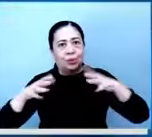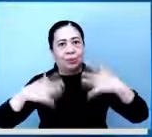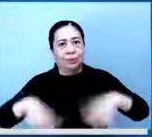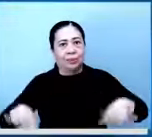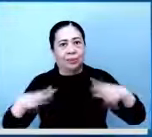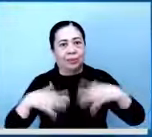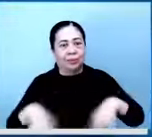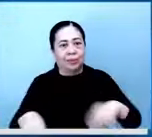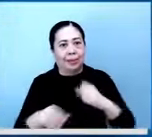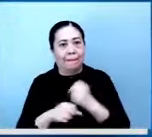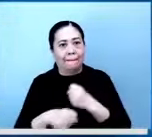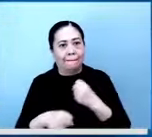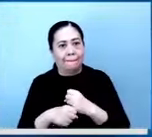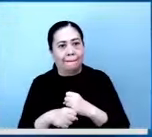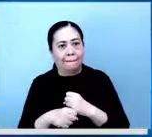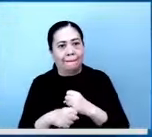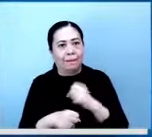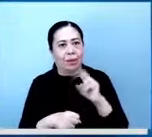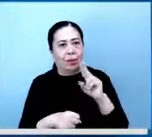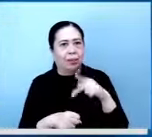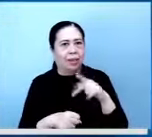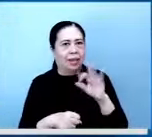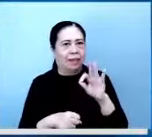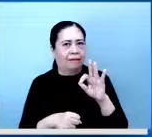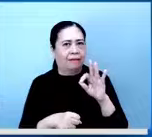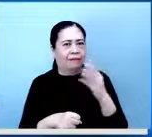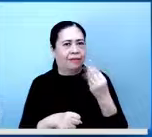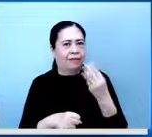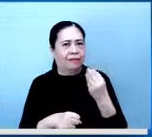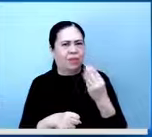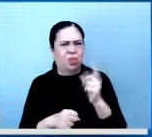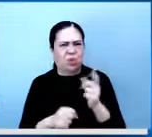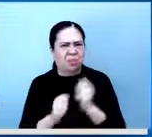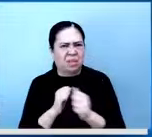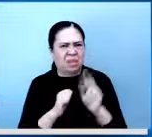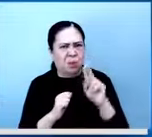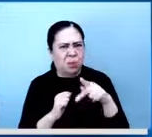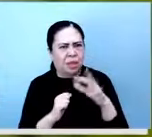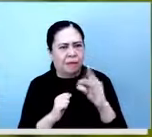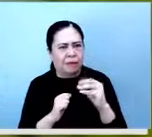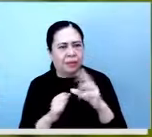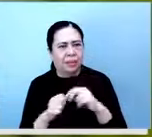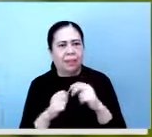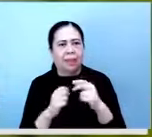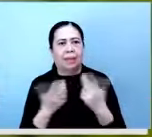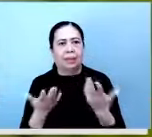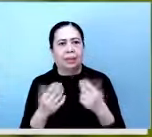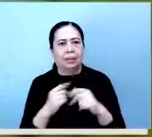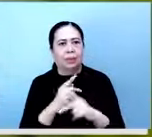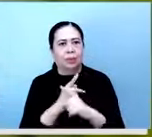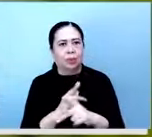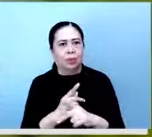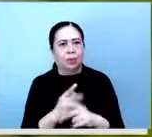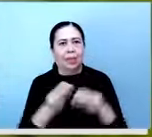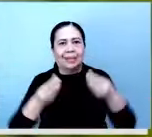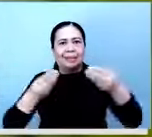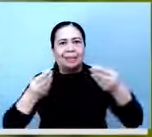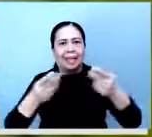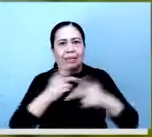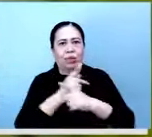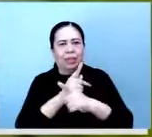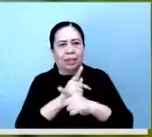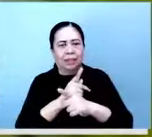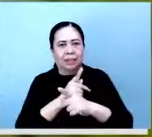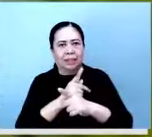made of UPF 50 fabric. So anong ibig sabihin nun? So it's sun-protected fabric. So meron na silang additional skin